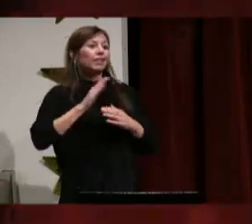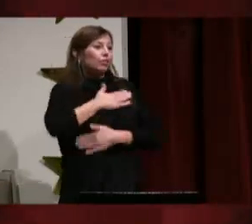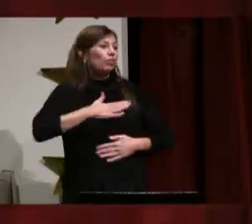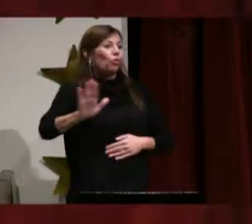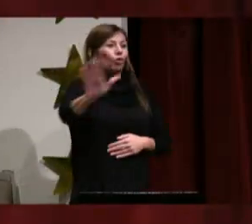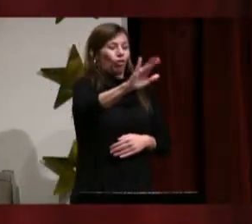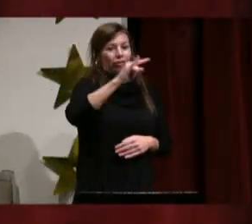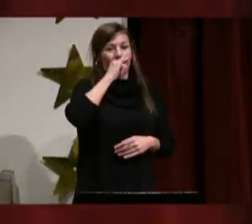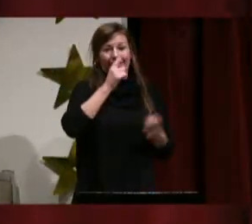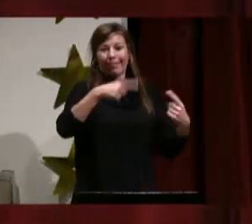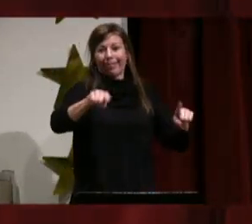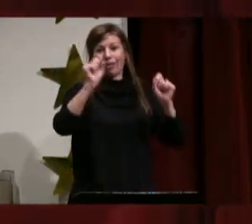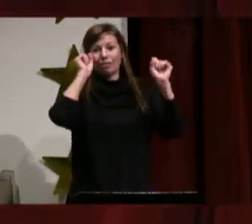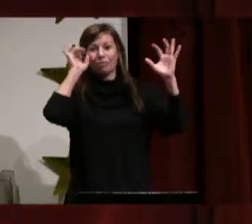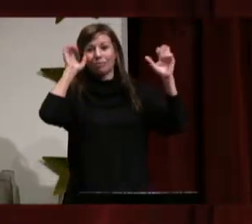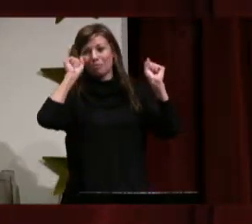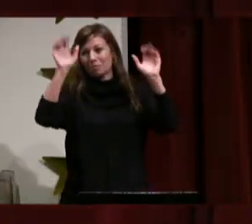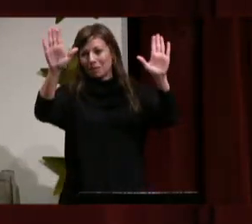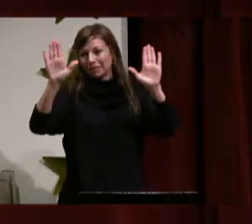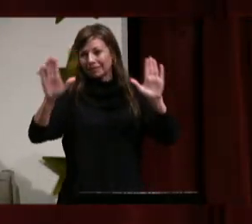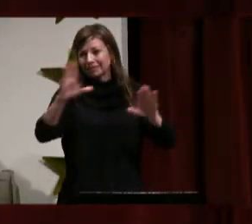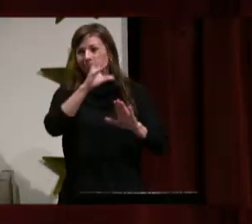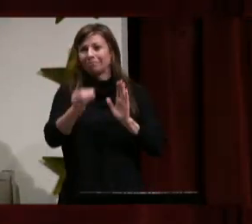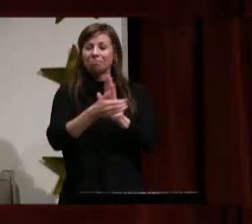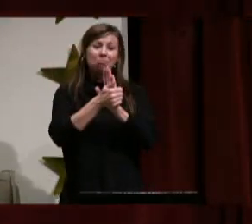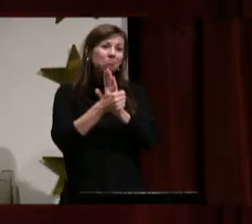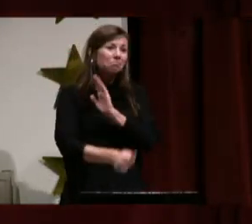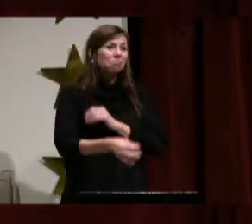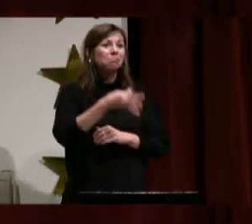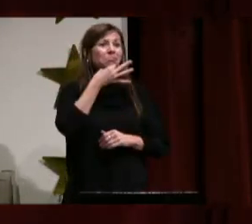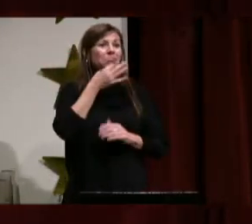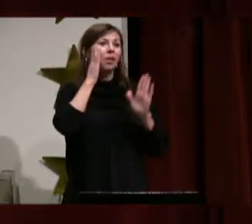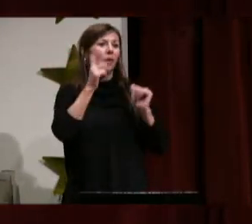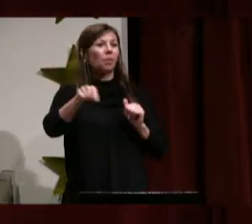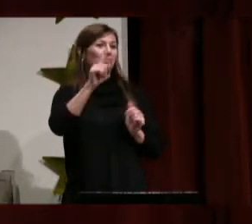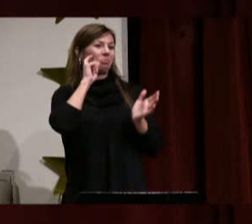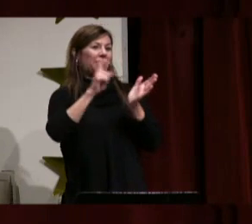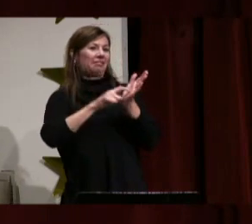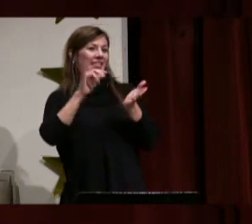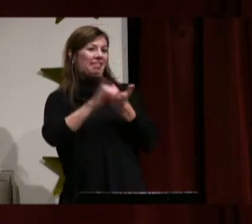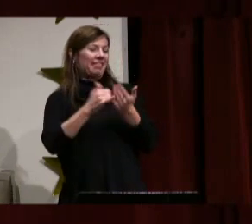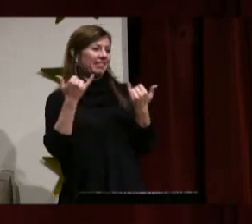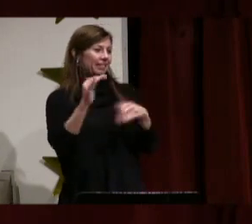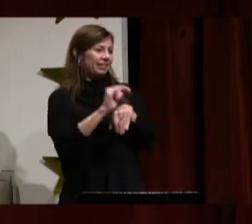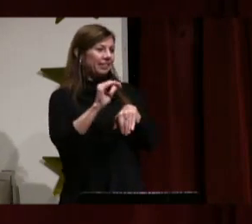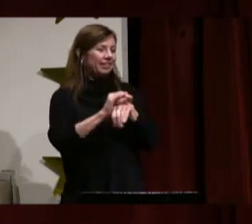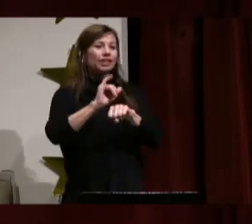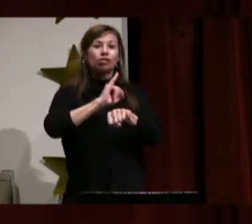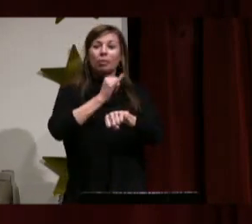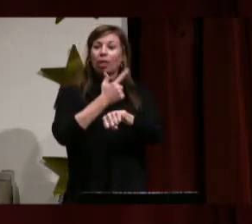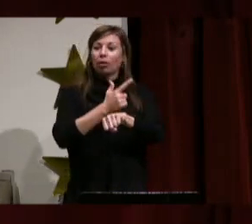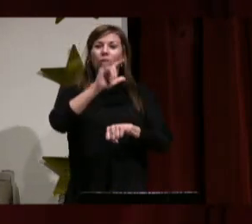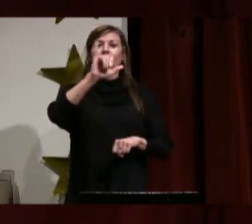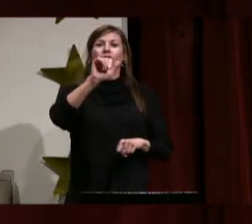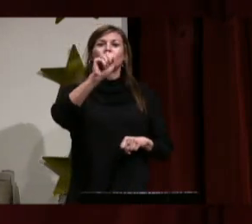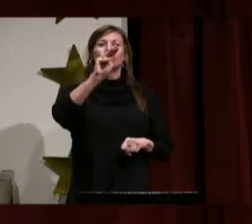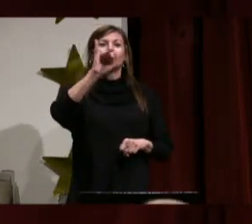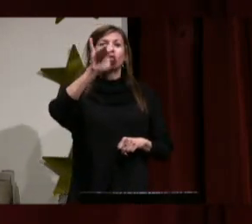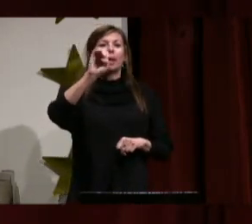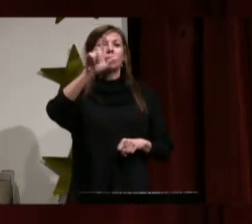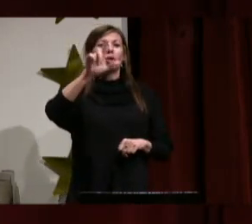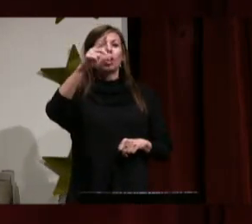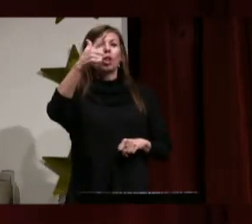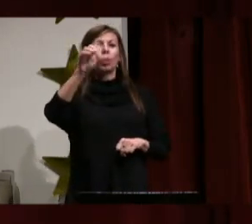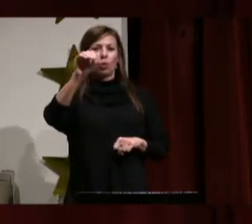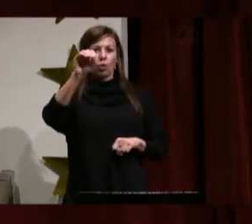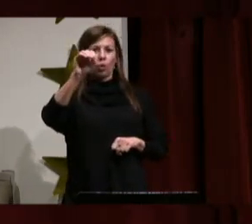really amazing and talented, and I hope that you see that when you're watching. Jamie Lugo, please, I'd like to introduce our principal,